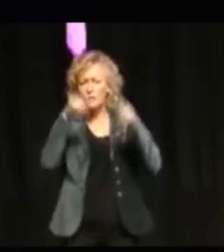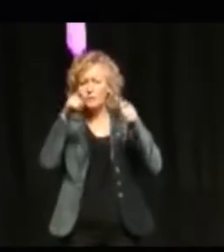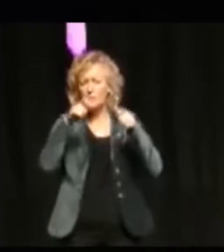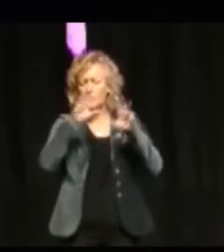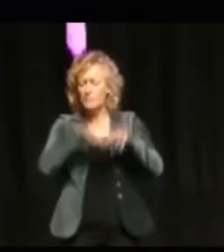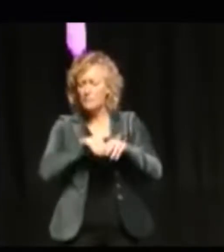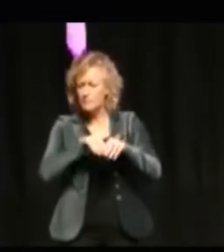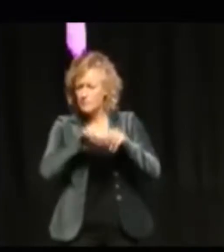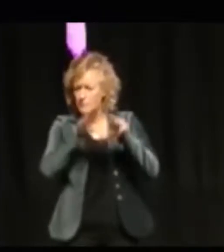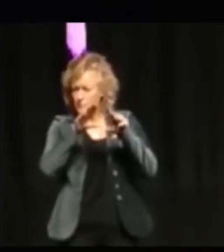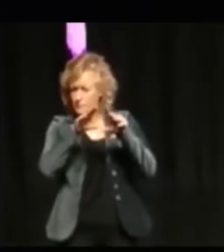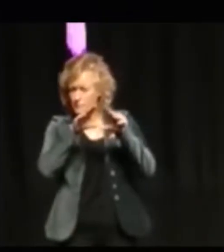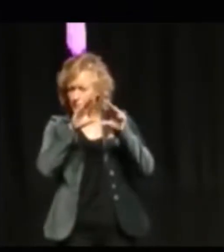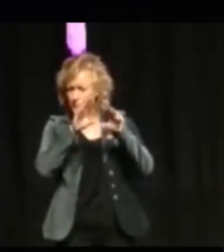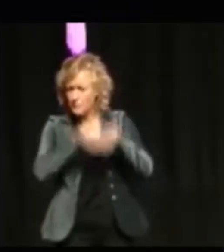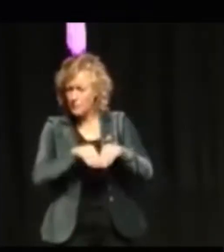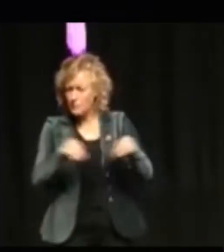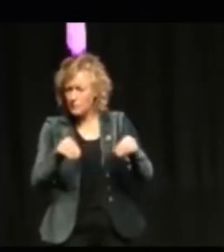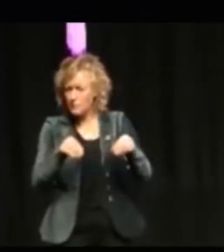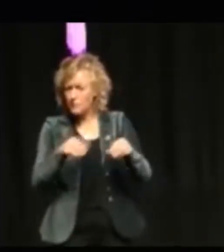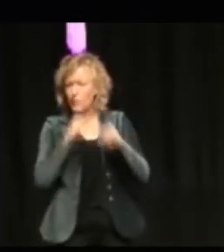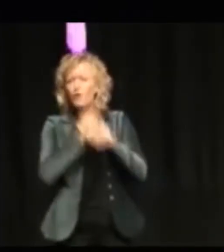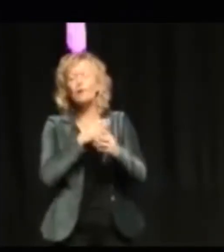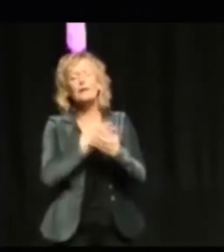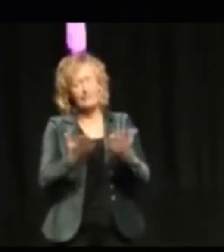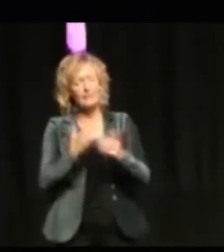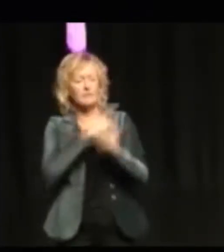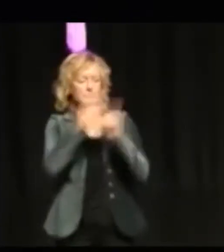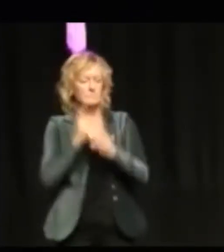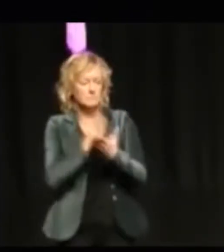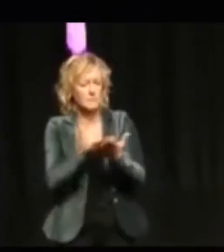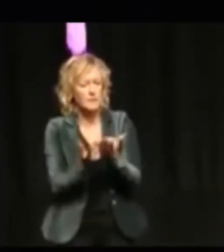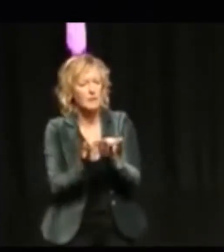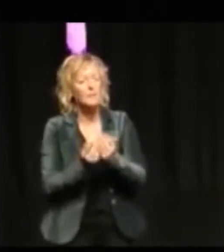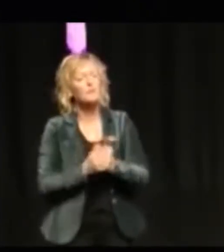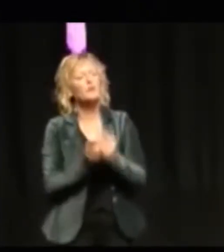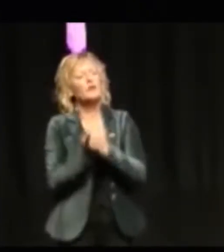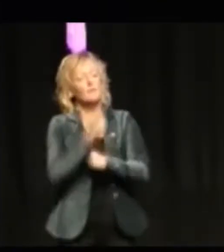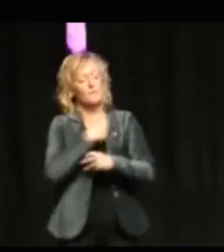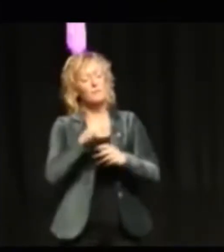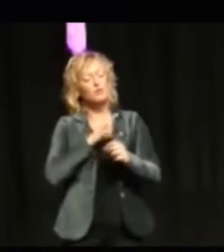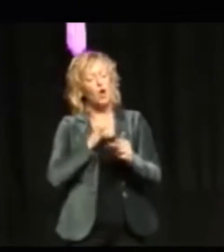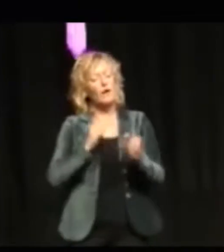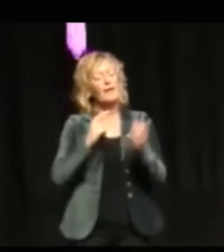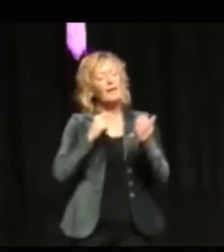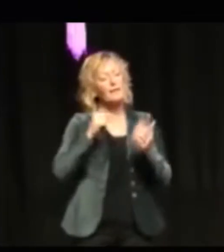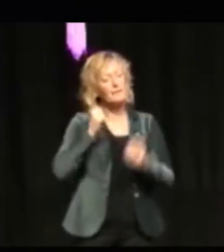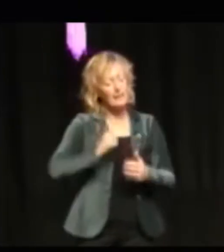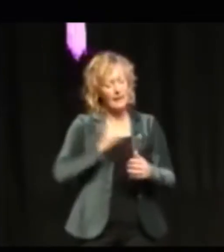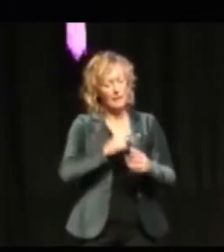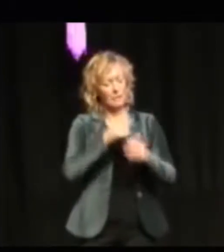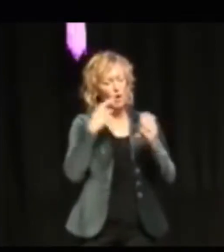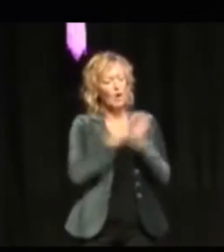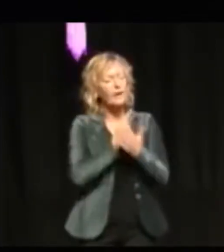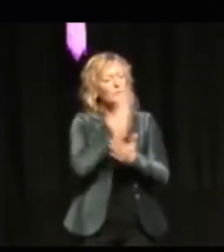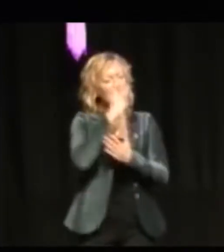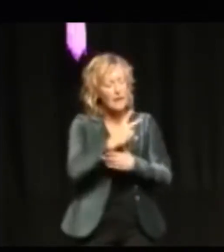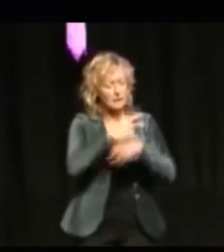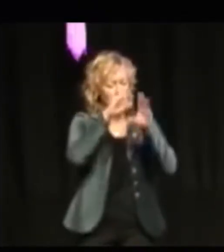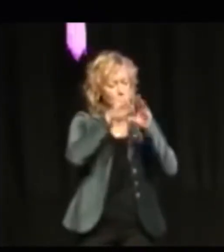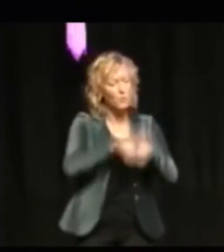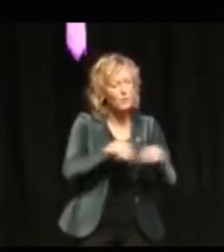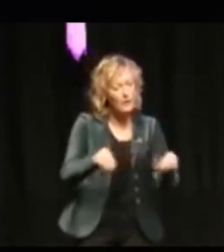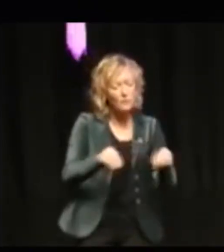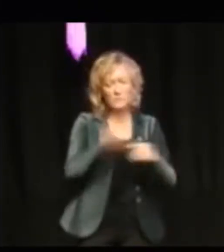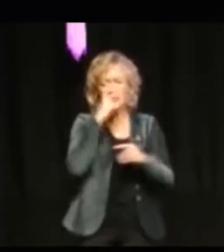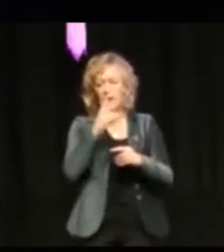it's important to distinguish. So we might need access to budgets. We might need access to information about who makes what